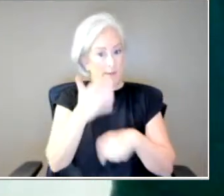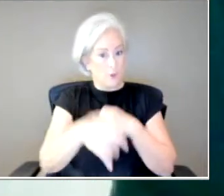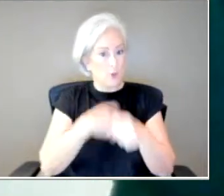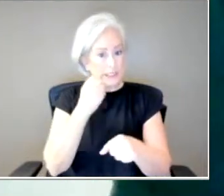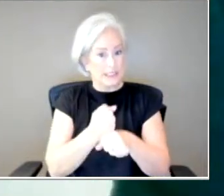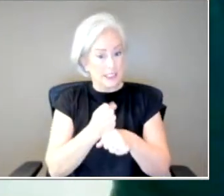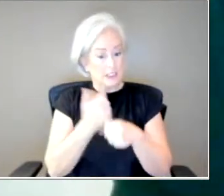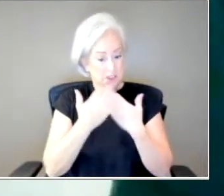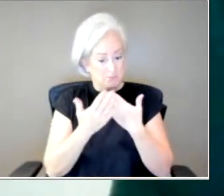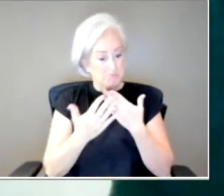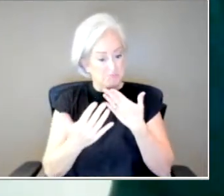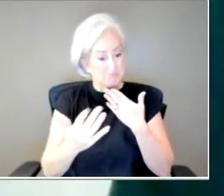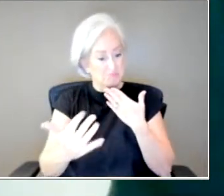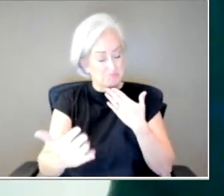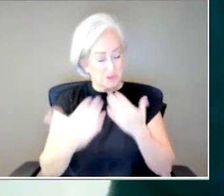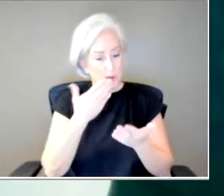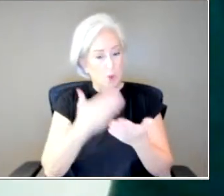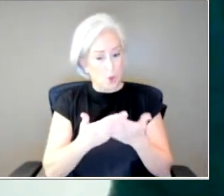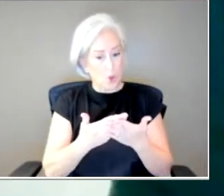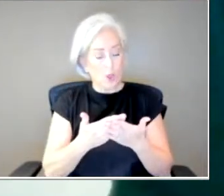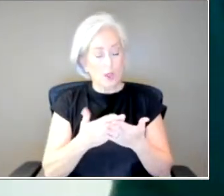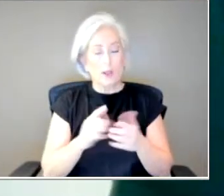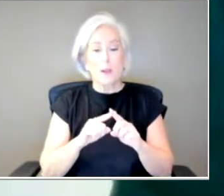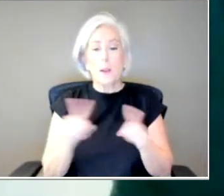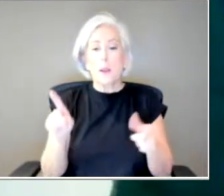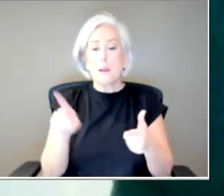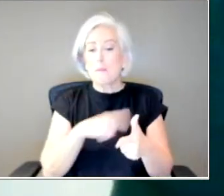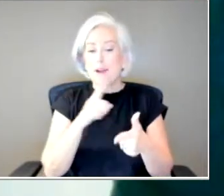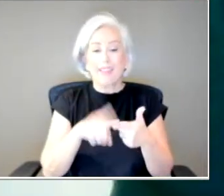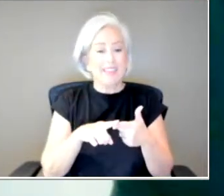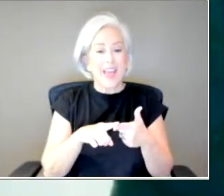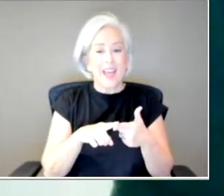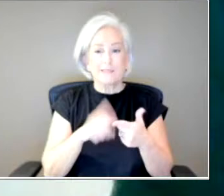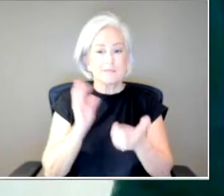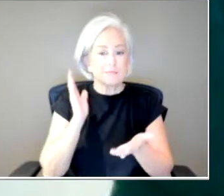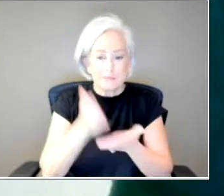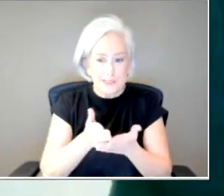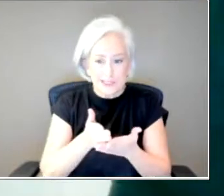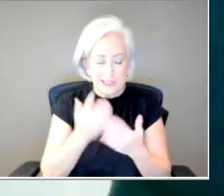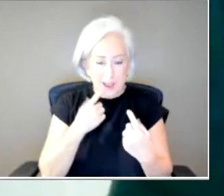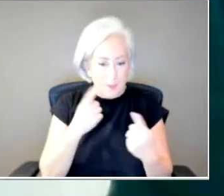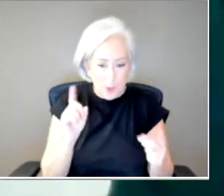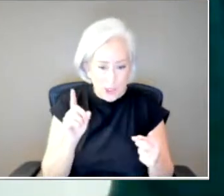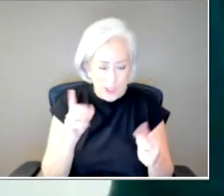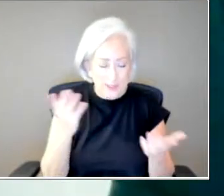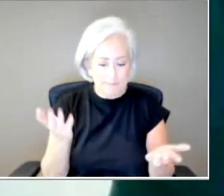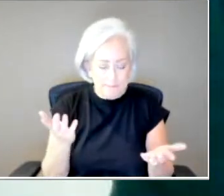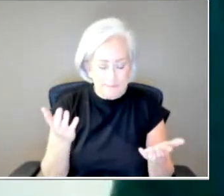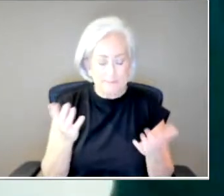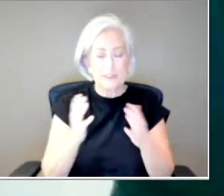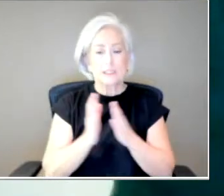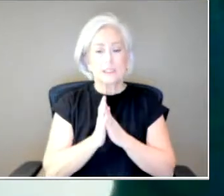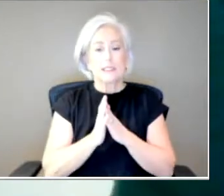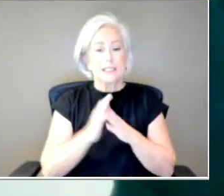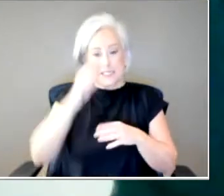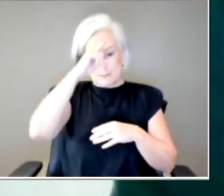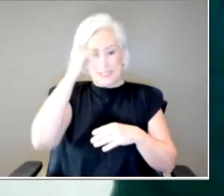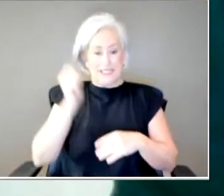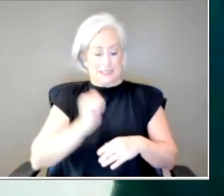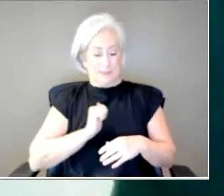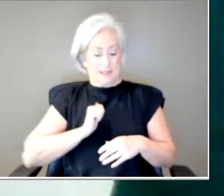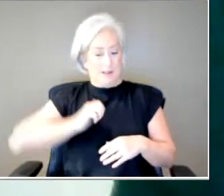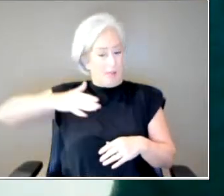That really helped. But then, that stopped working too. And because I wasn't a candidate for